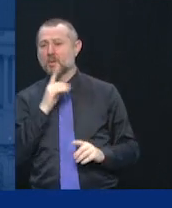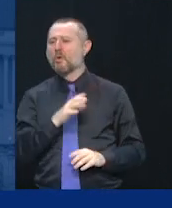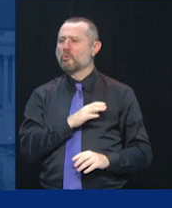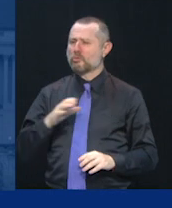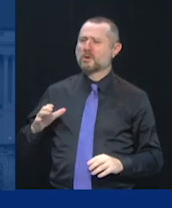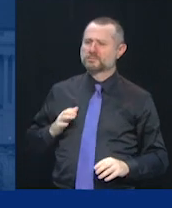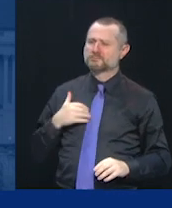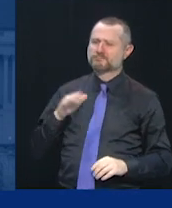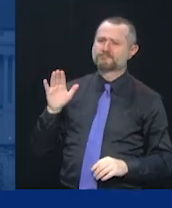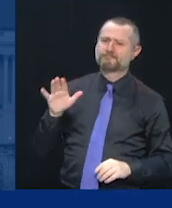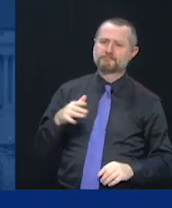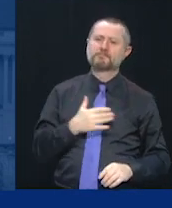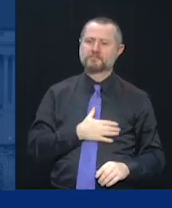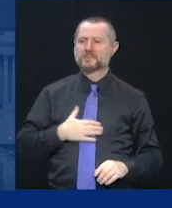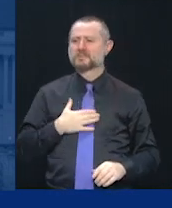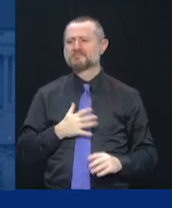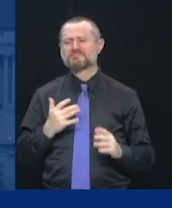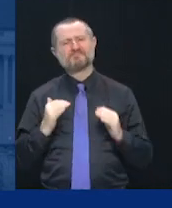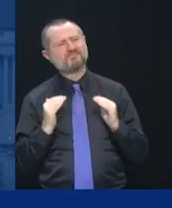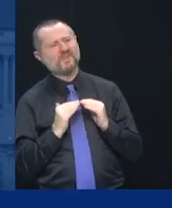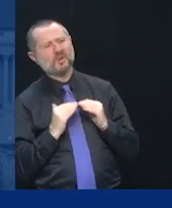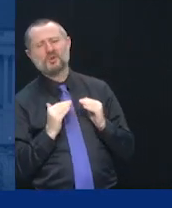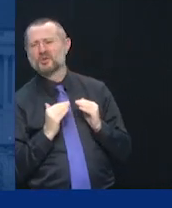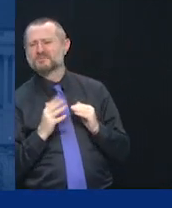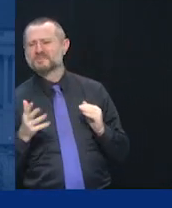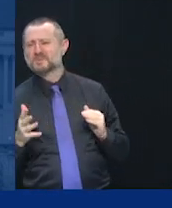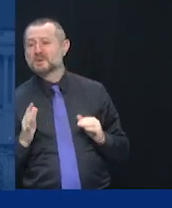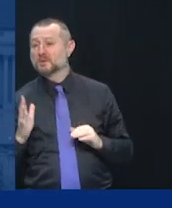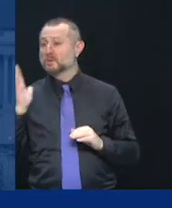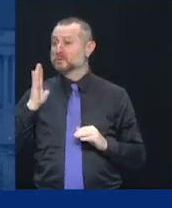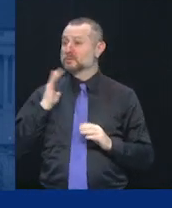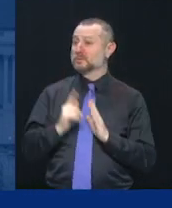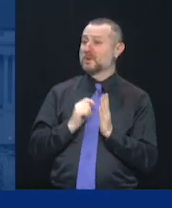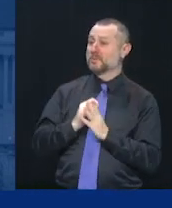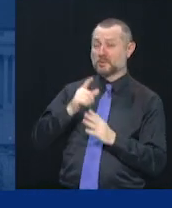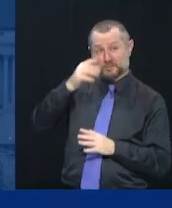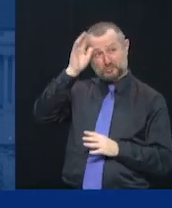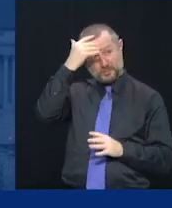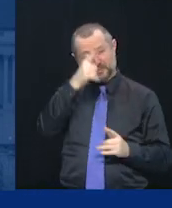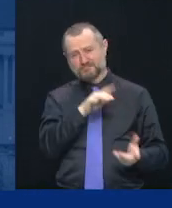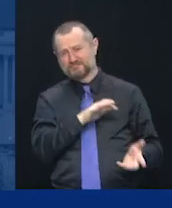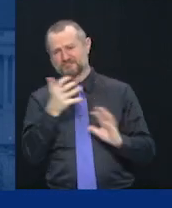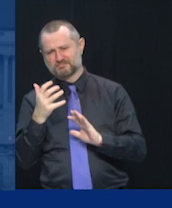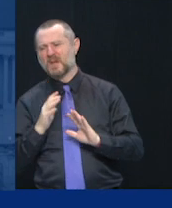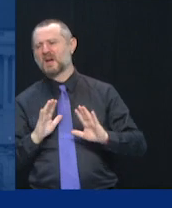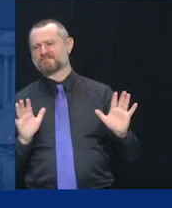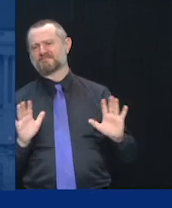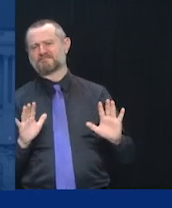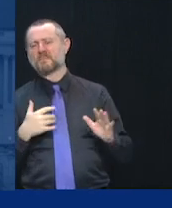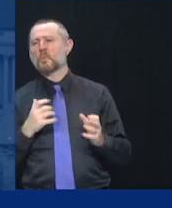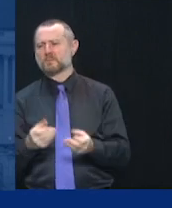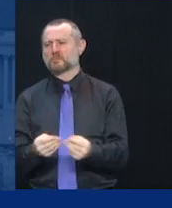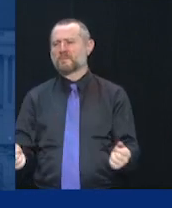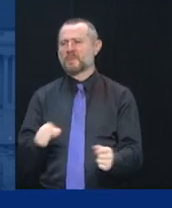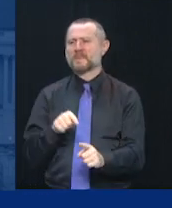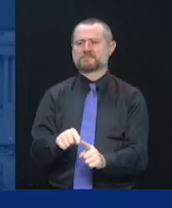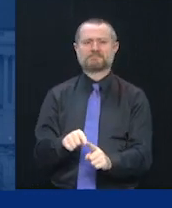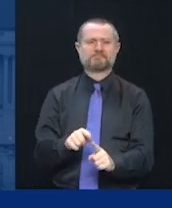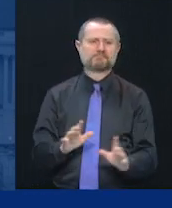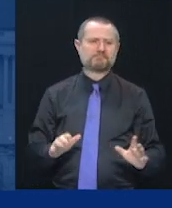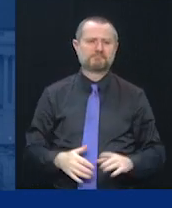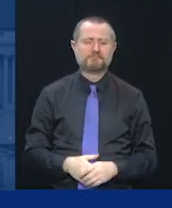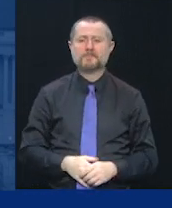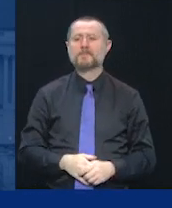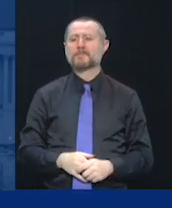fair. Repair the damage that was done with a hyper-political administration